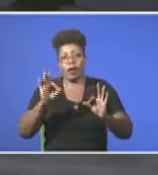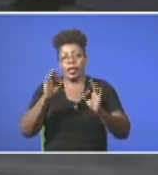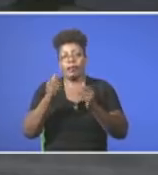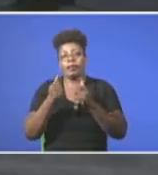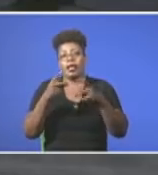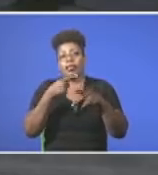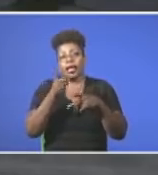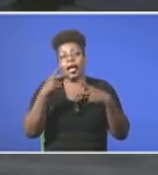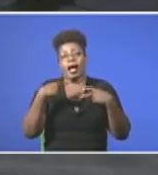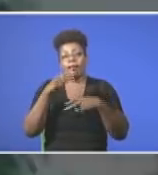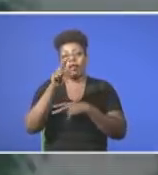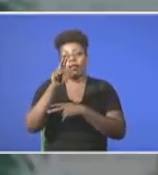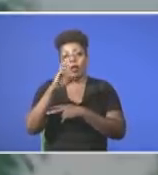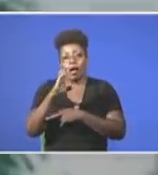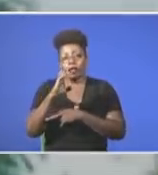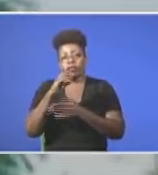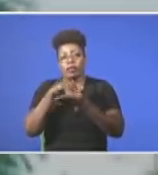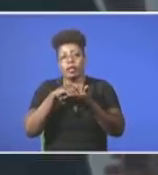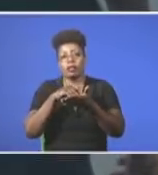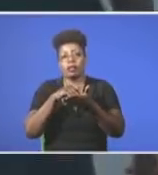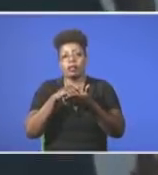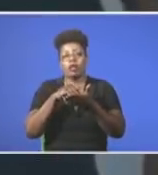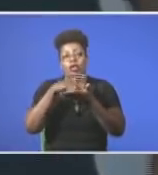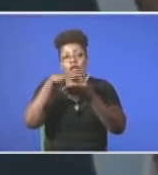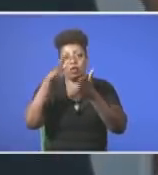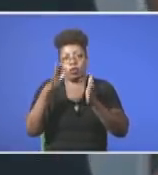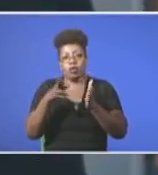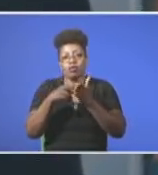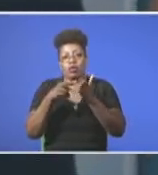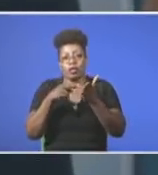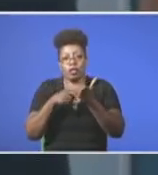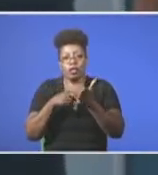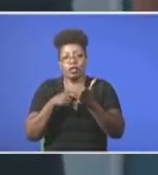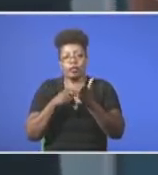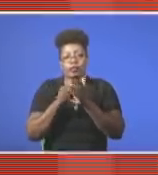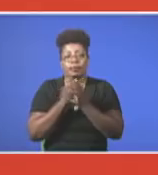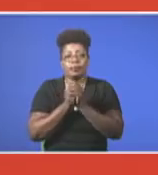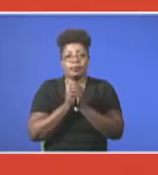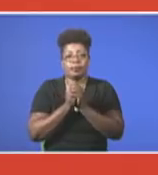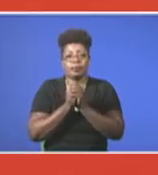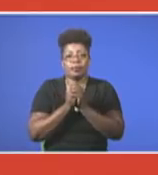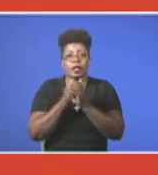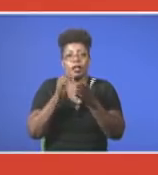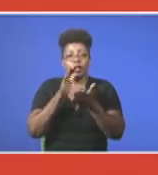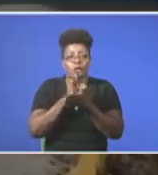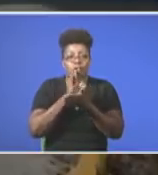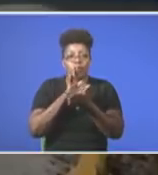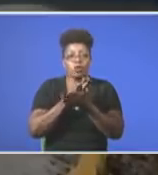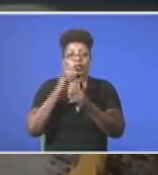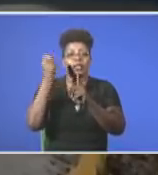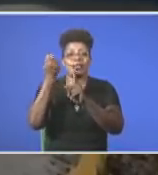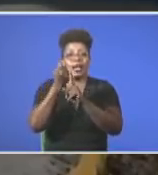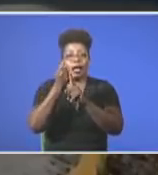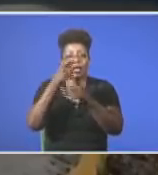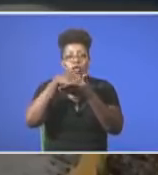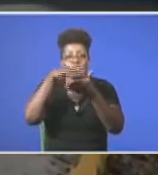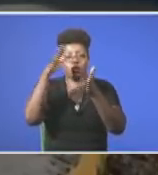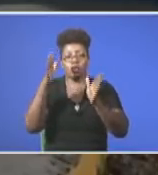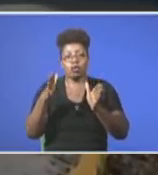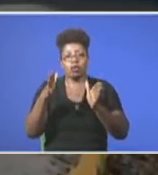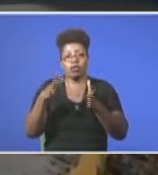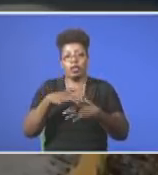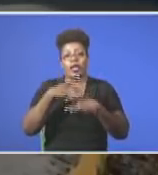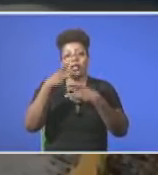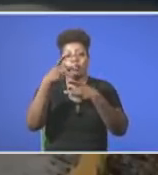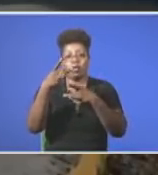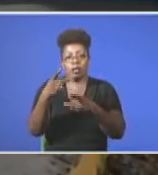and expects a 25% increase in registration this term. However, the Institute seeks to target students who are interested in vocations